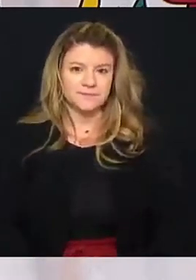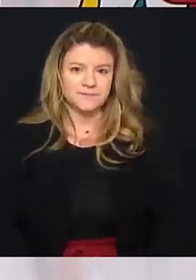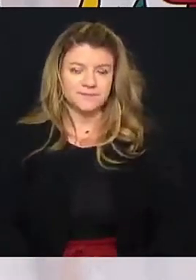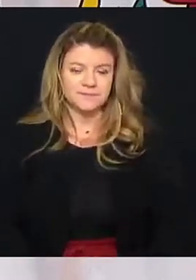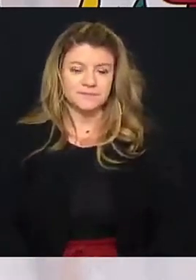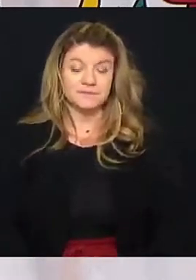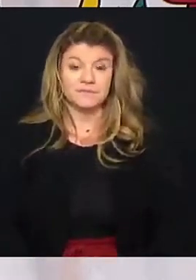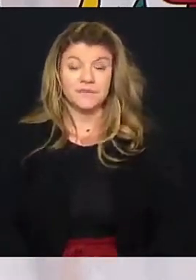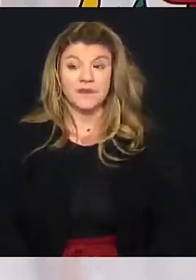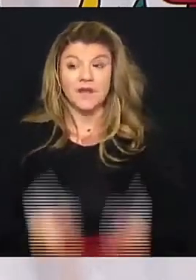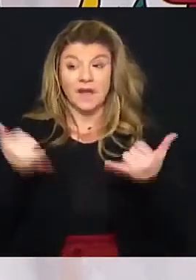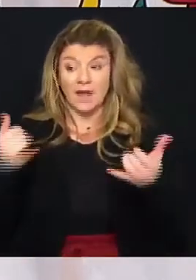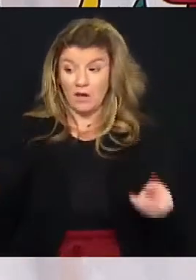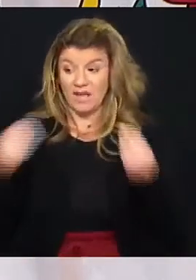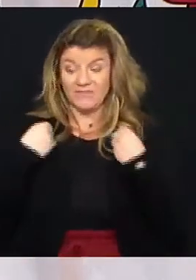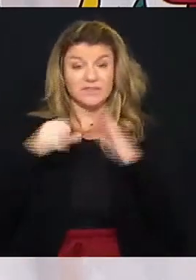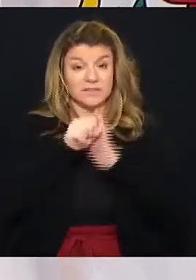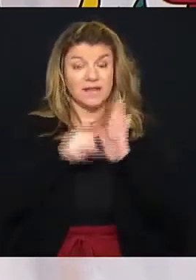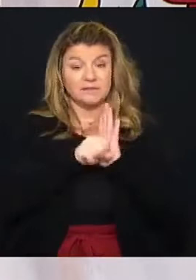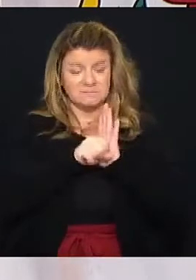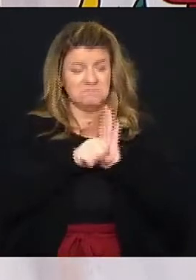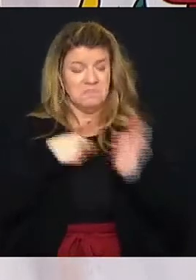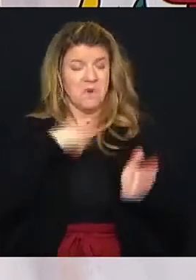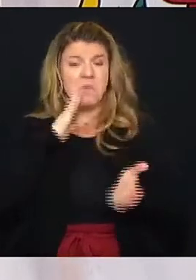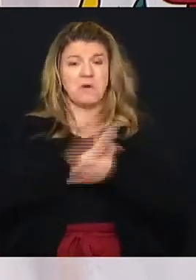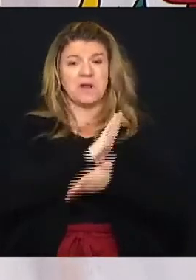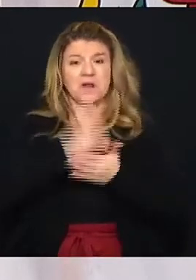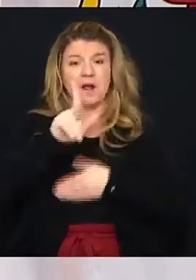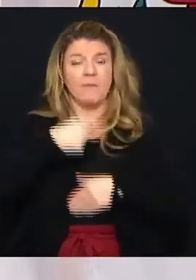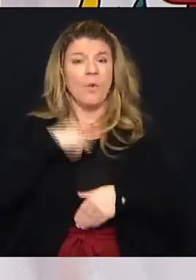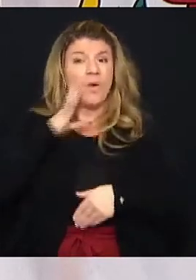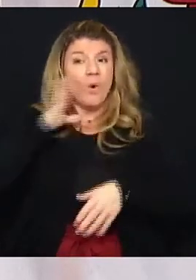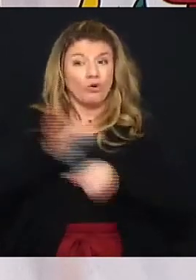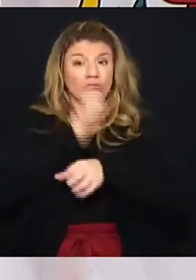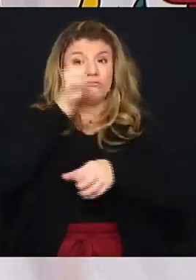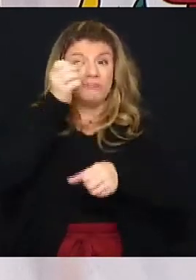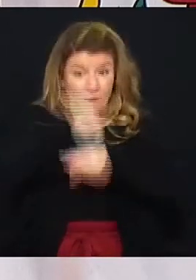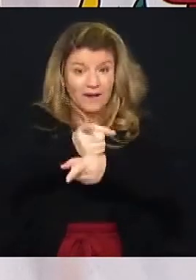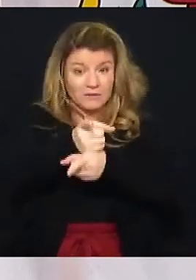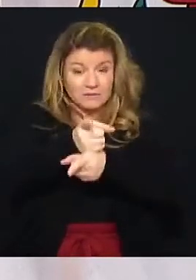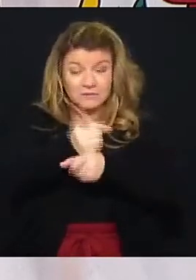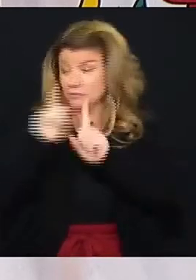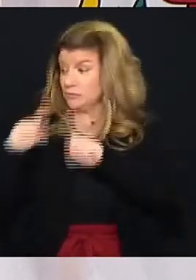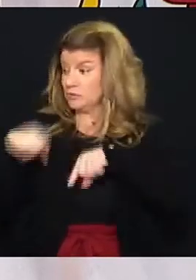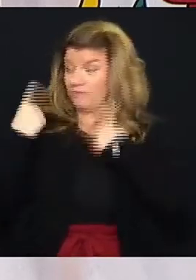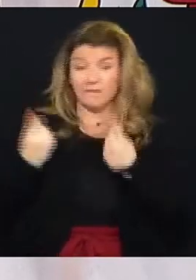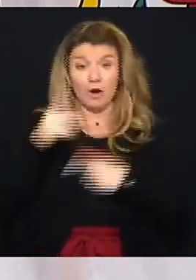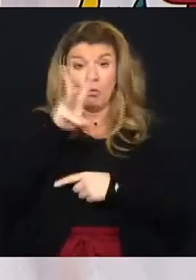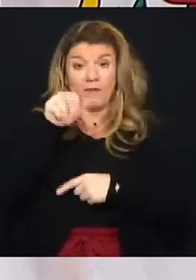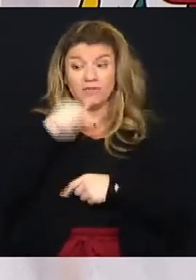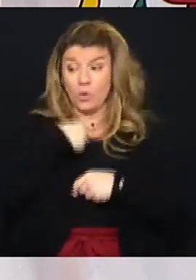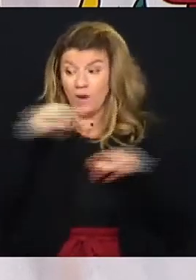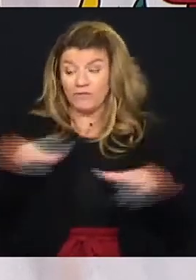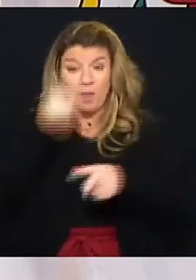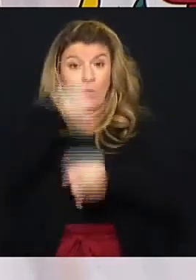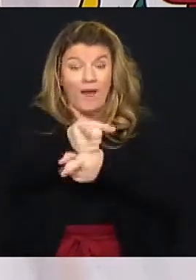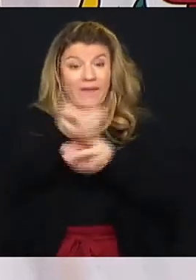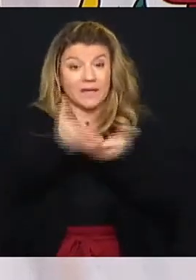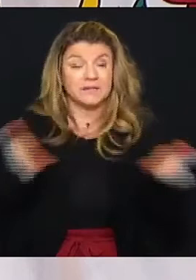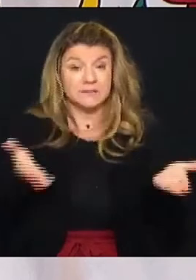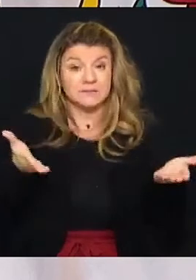You leave it to the states, we'll clean it up. We'll get it right. We've gotten it right here in West Virginia. But, you